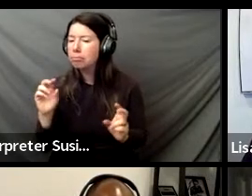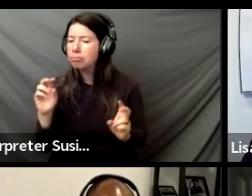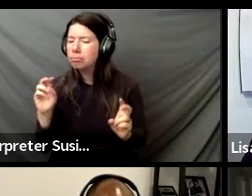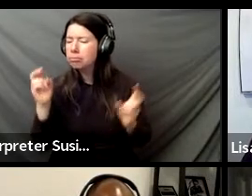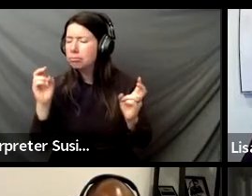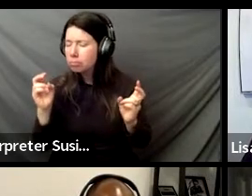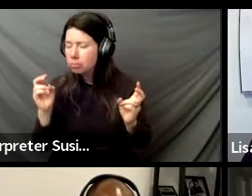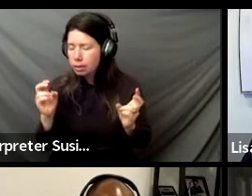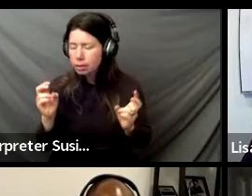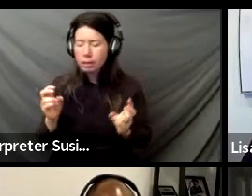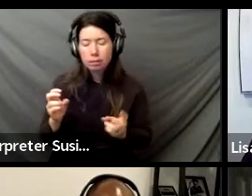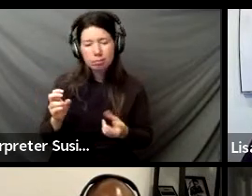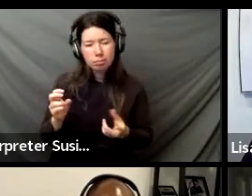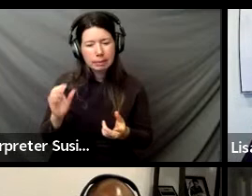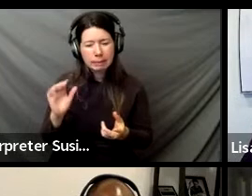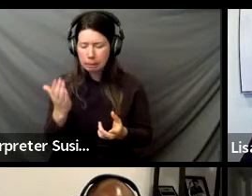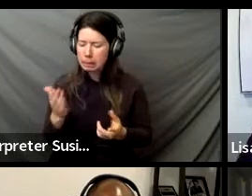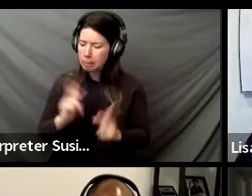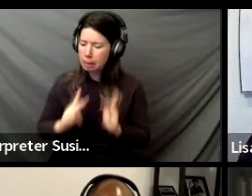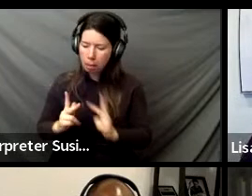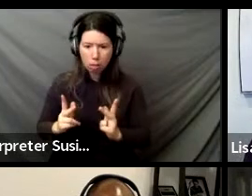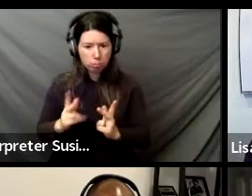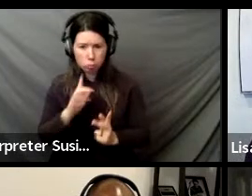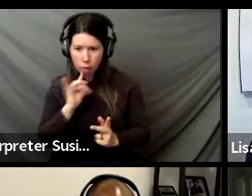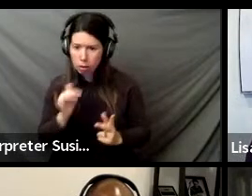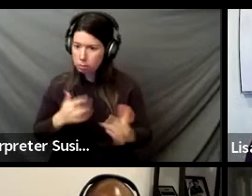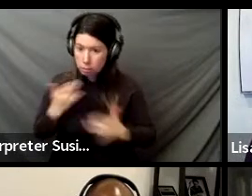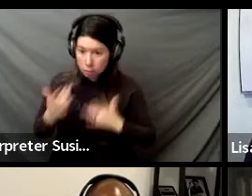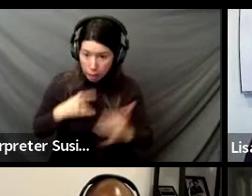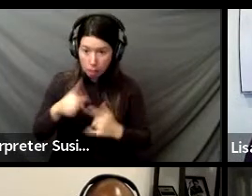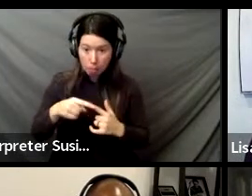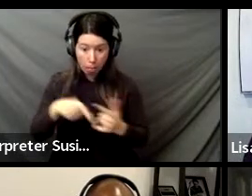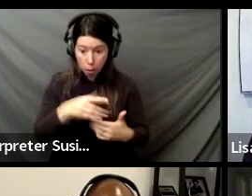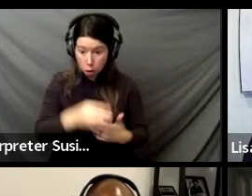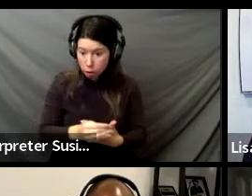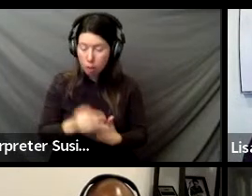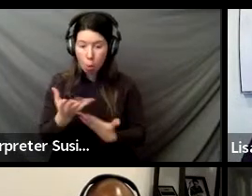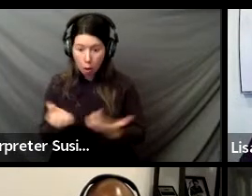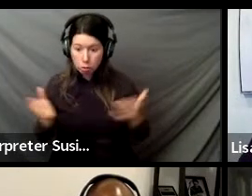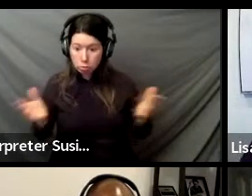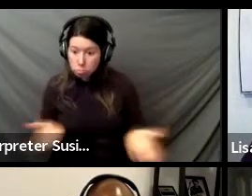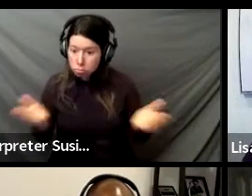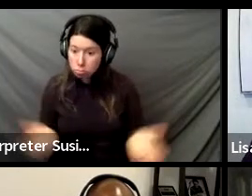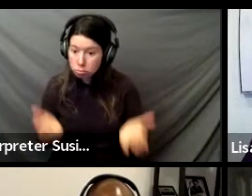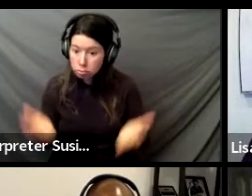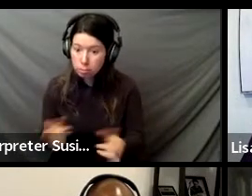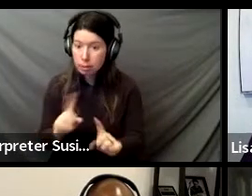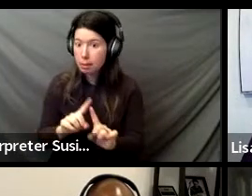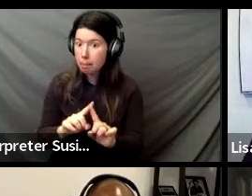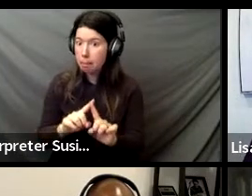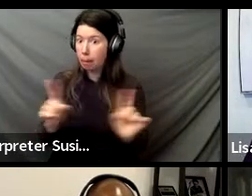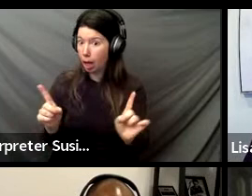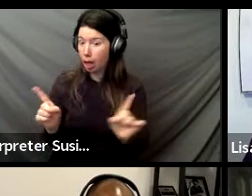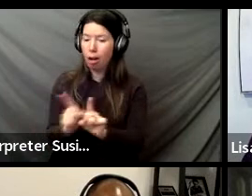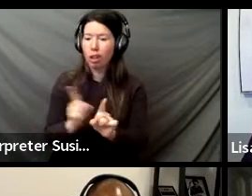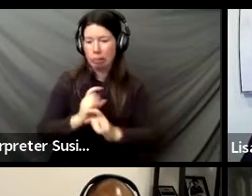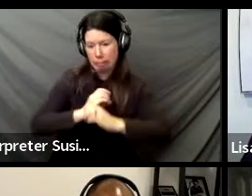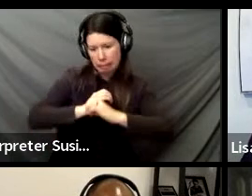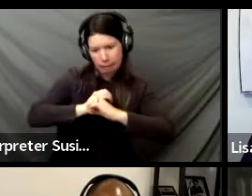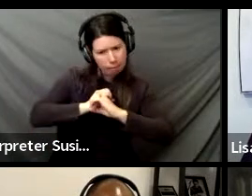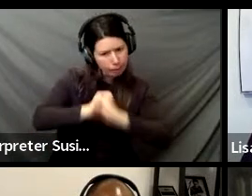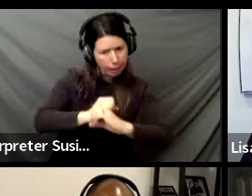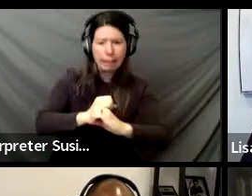are really excited about the project. They're really excited about moving it forward, but they're fiercely defensive